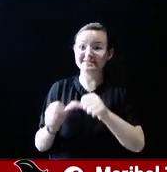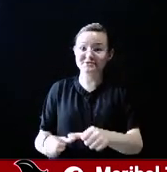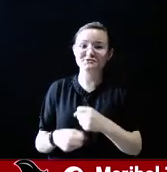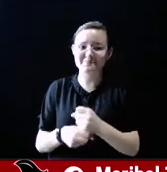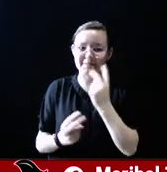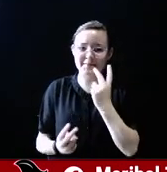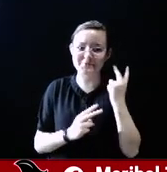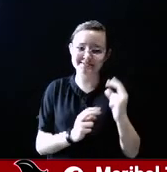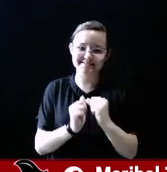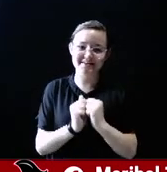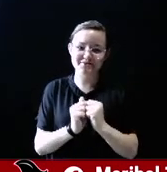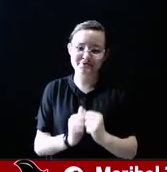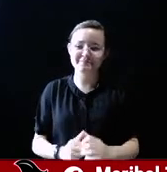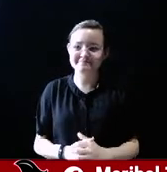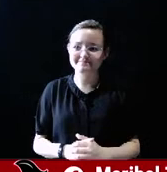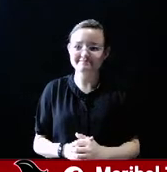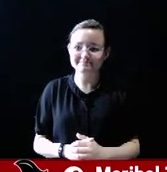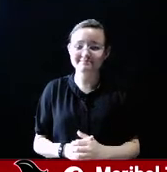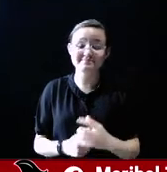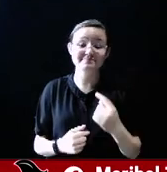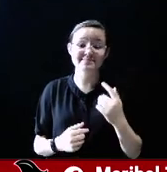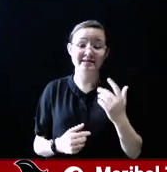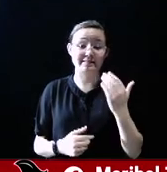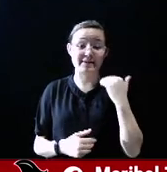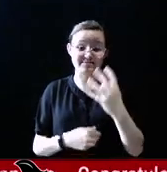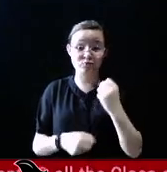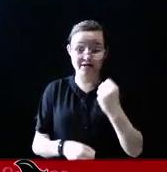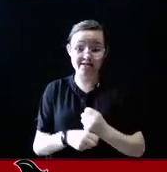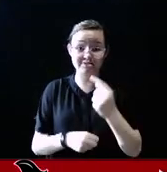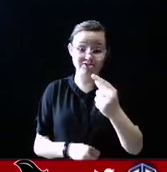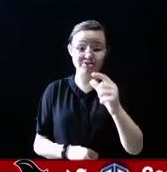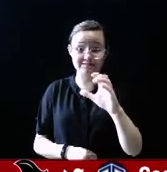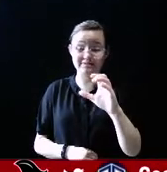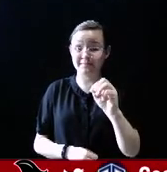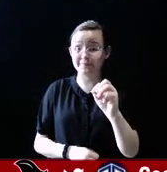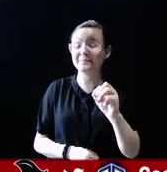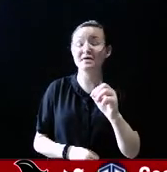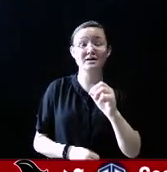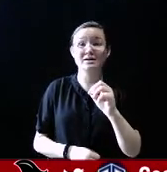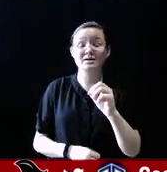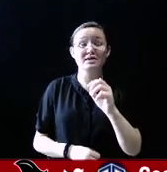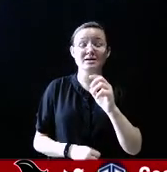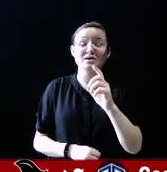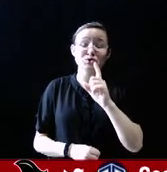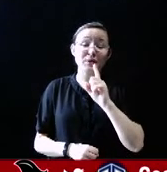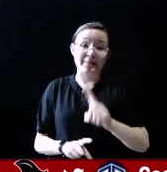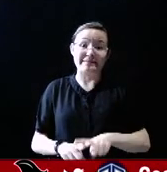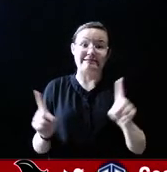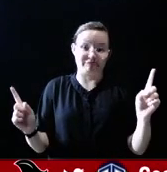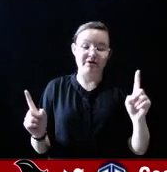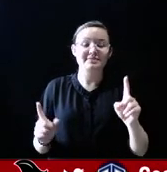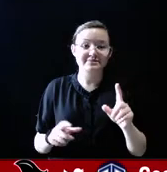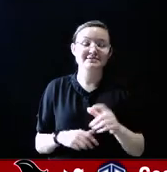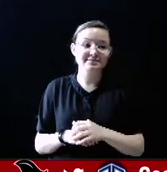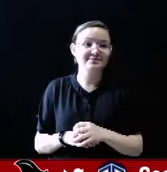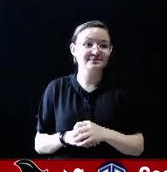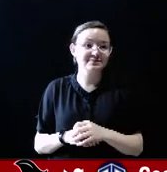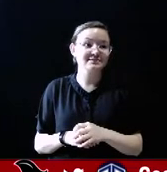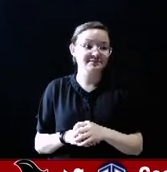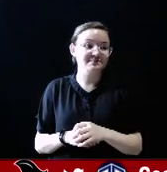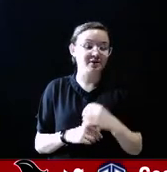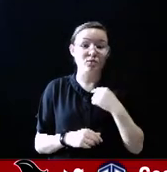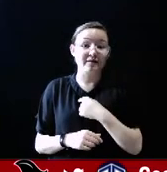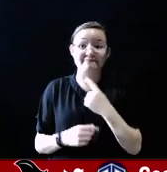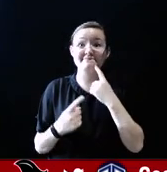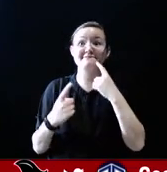together. Our past 4 years at Goose Creek Memorial have each been wildly different in their own regard. We finally completed